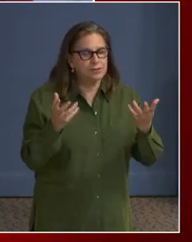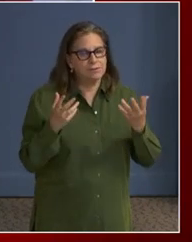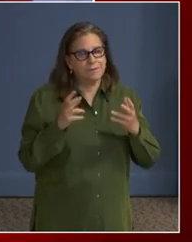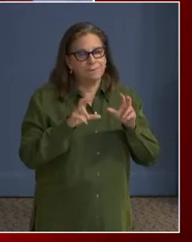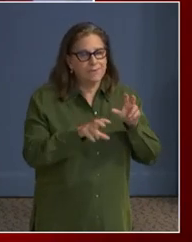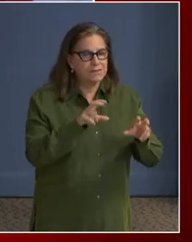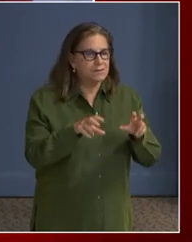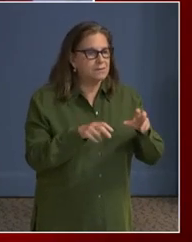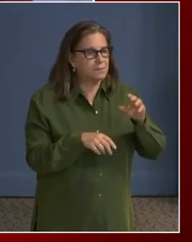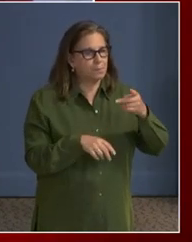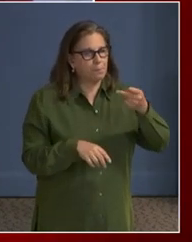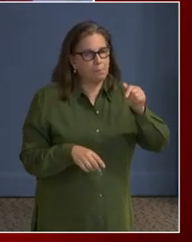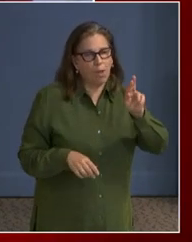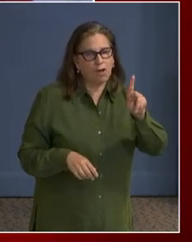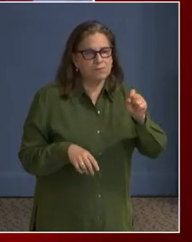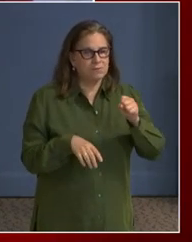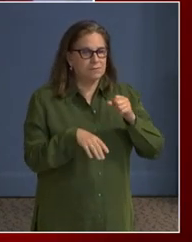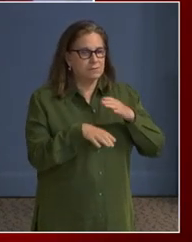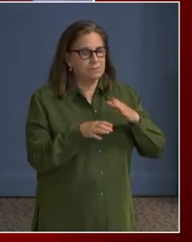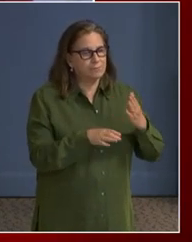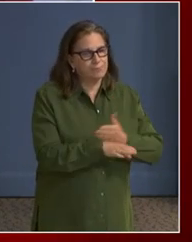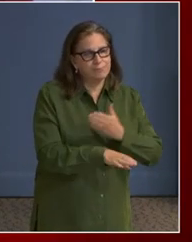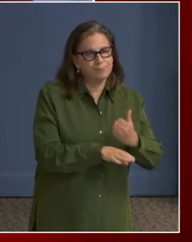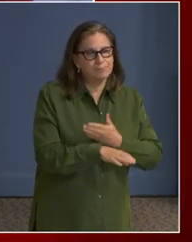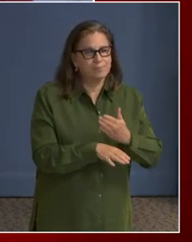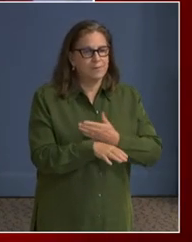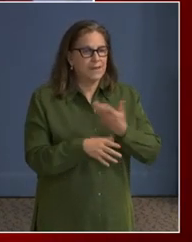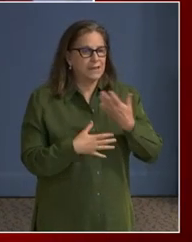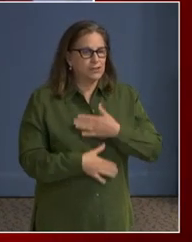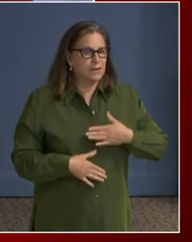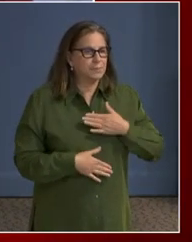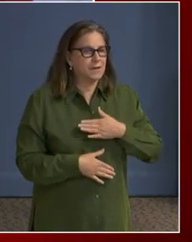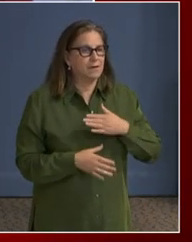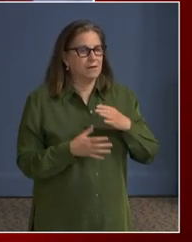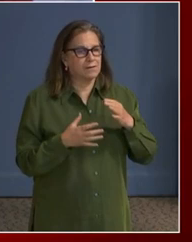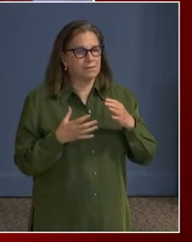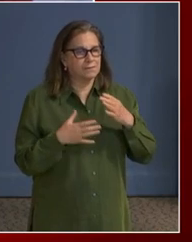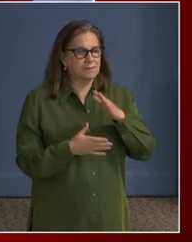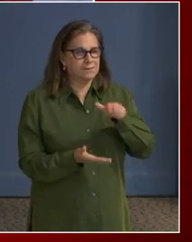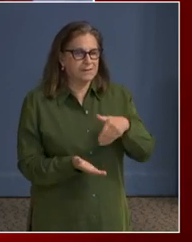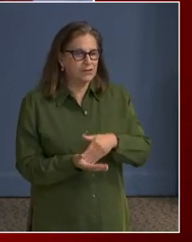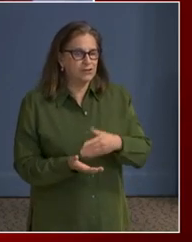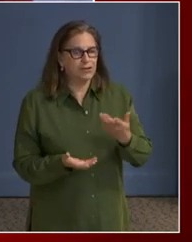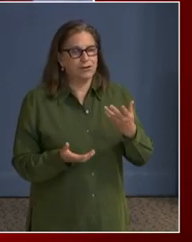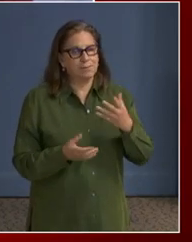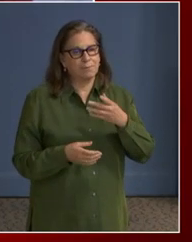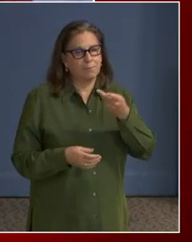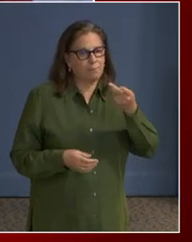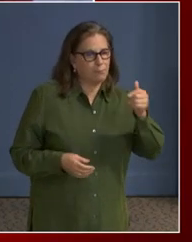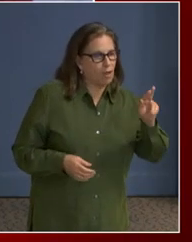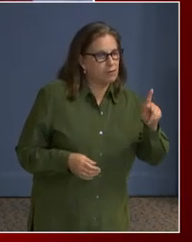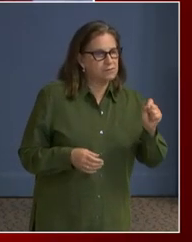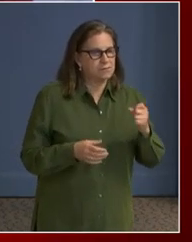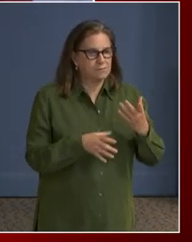space, and entertainment options, which is the current designated use of the land.